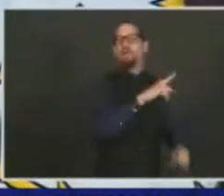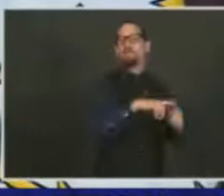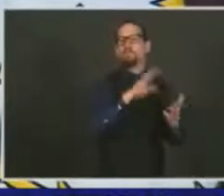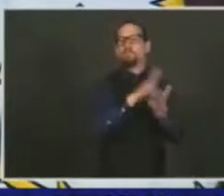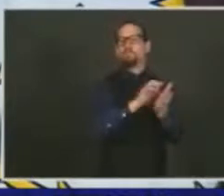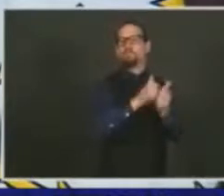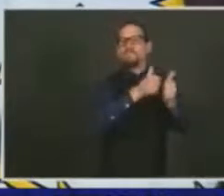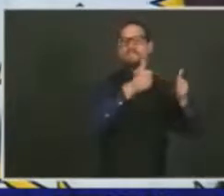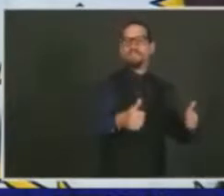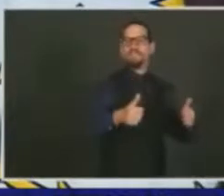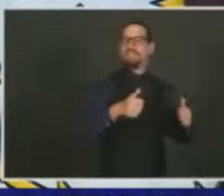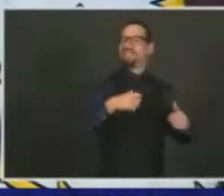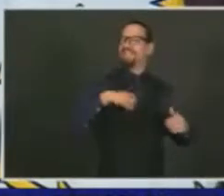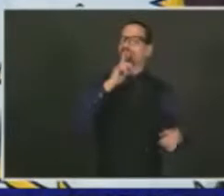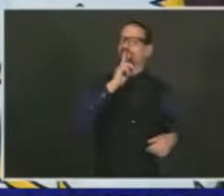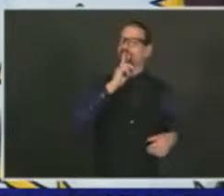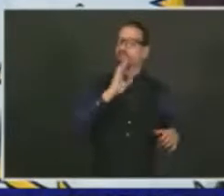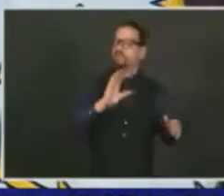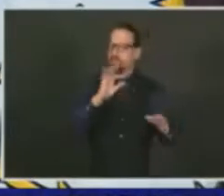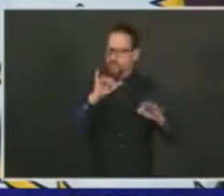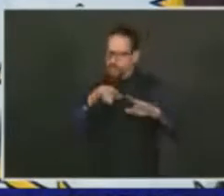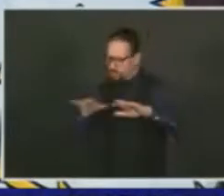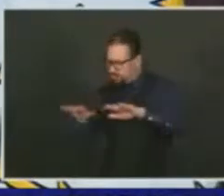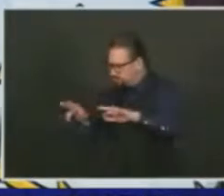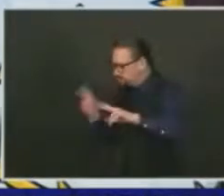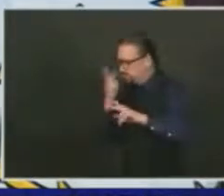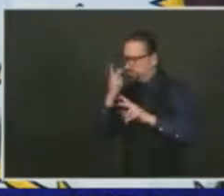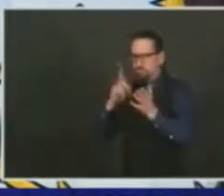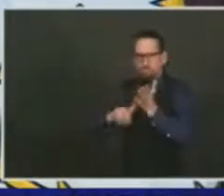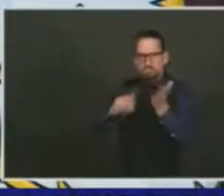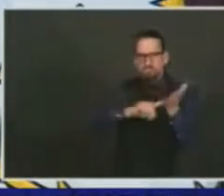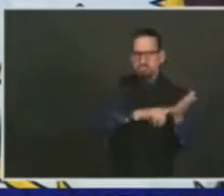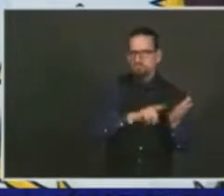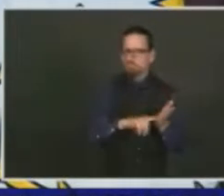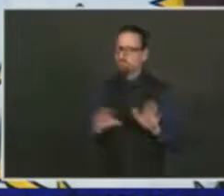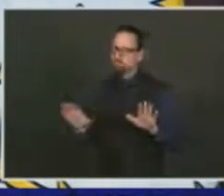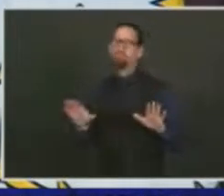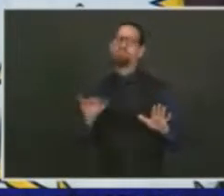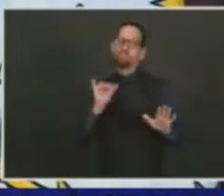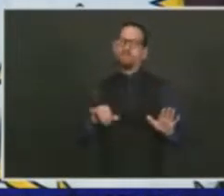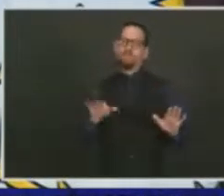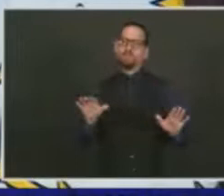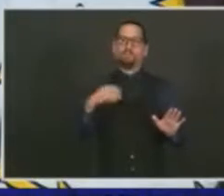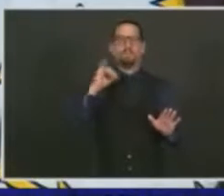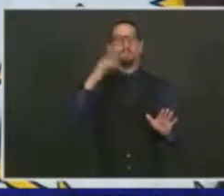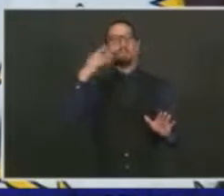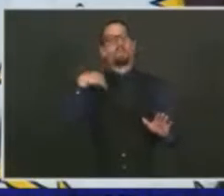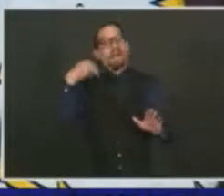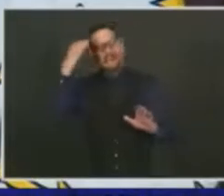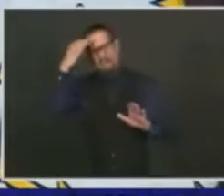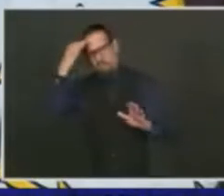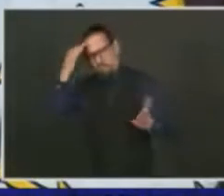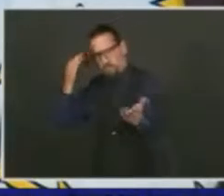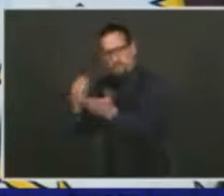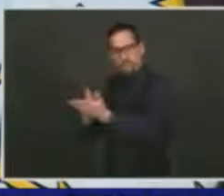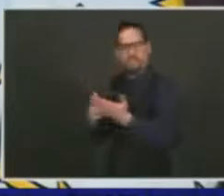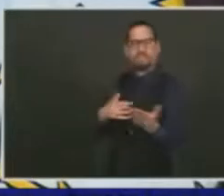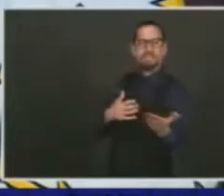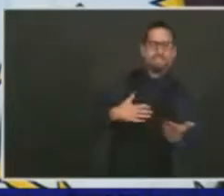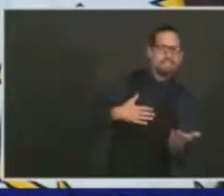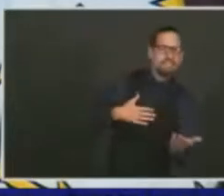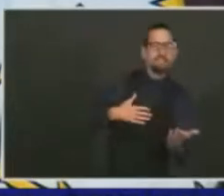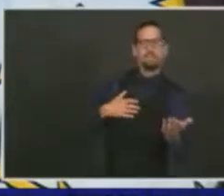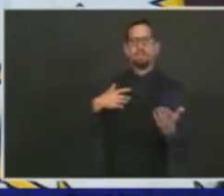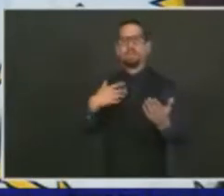tell you now is everything I've just said, which is I understand the impulse to say,